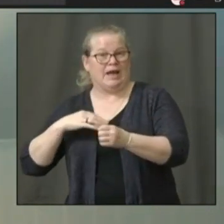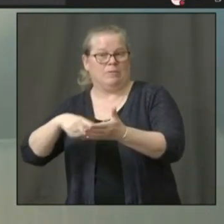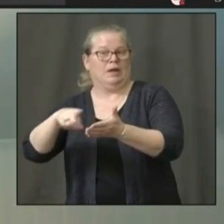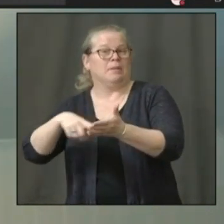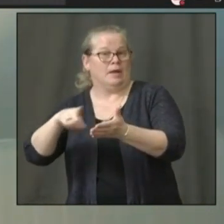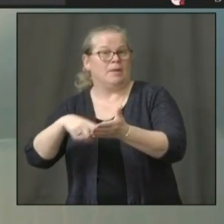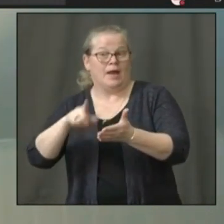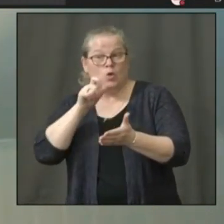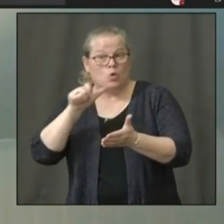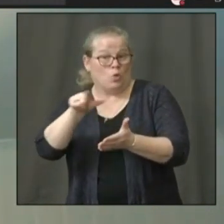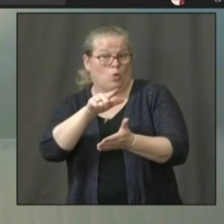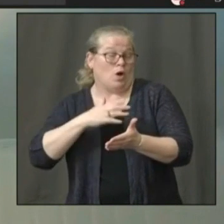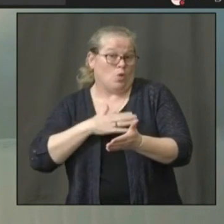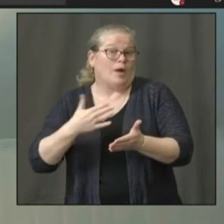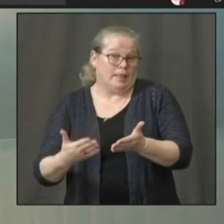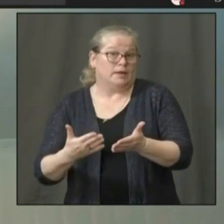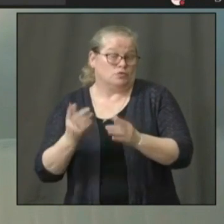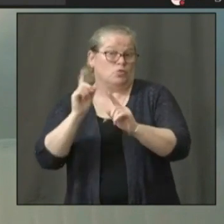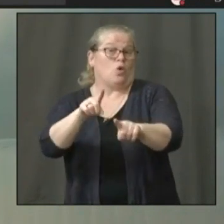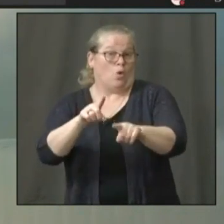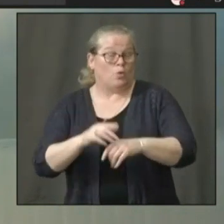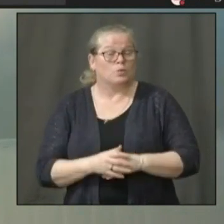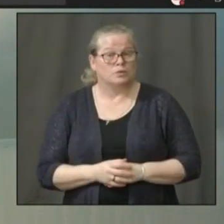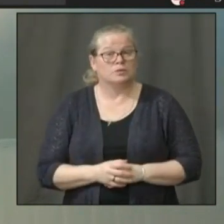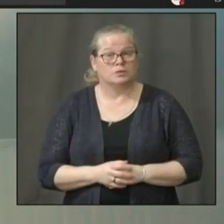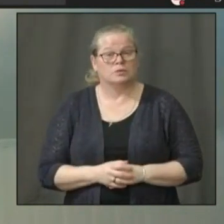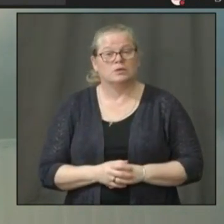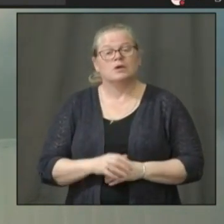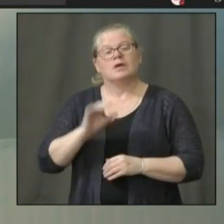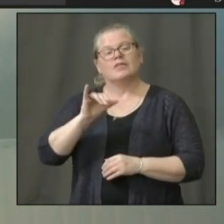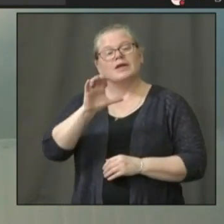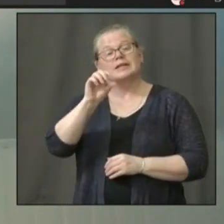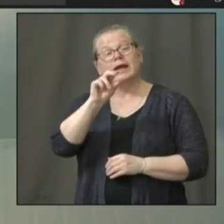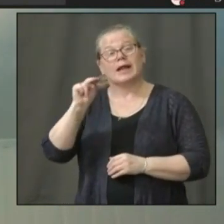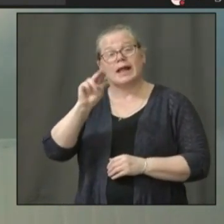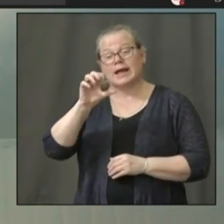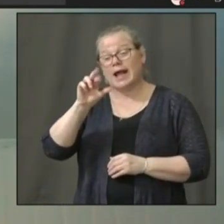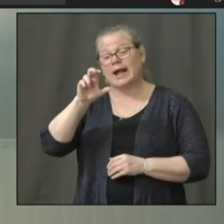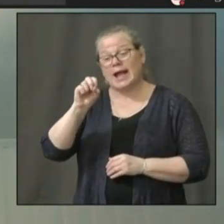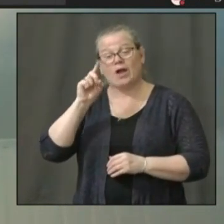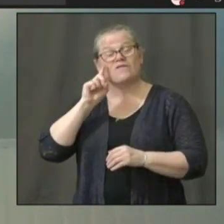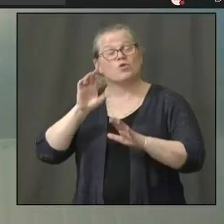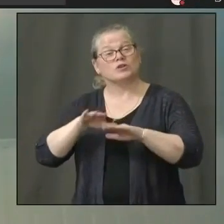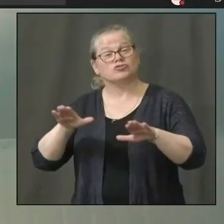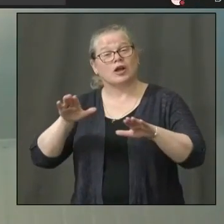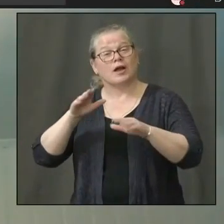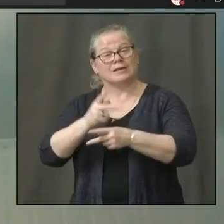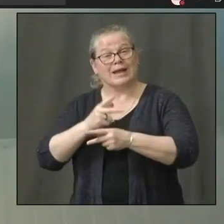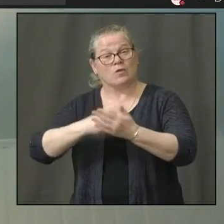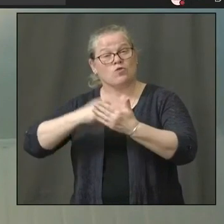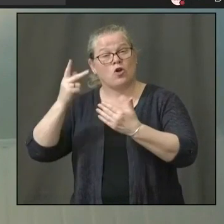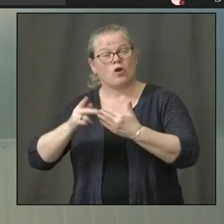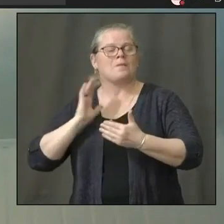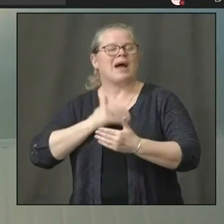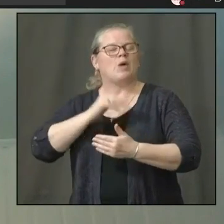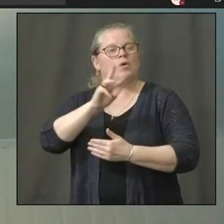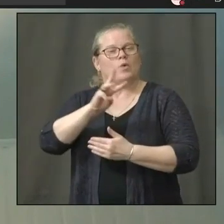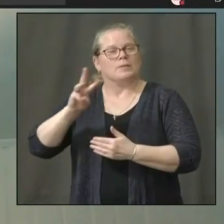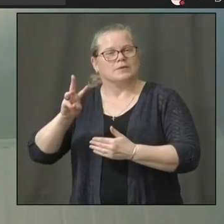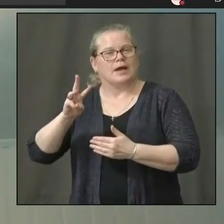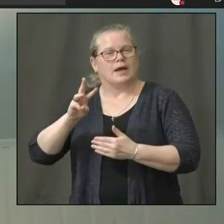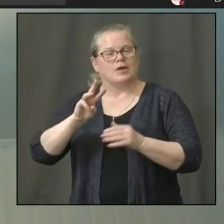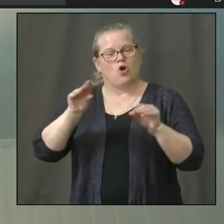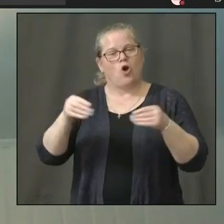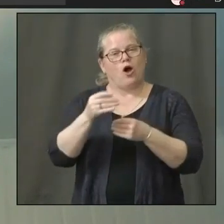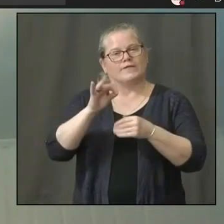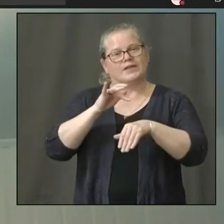stepping up at this time. There's information about this Connecticut Cares for Child Care program on our website, the Office of